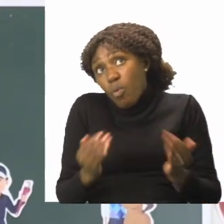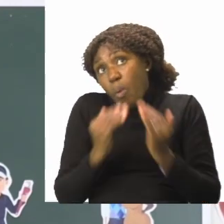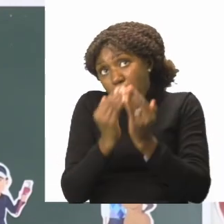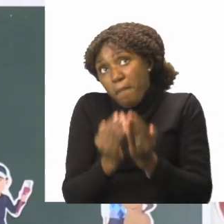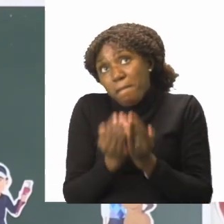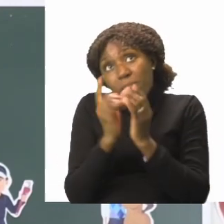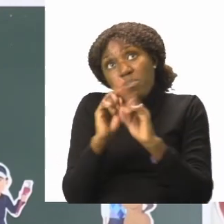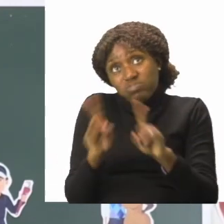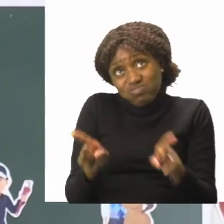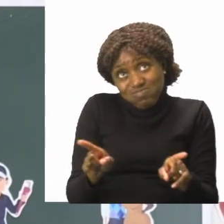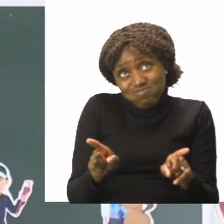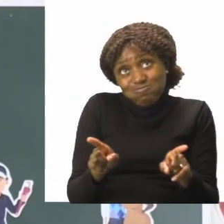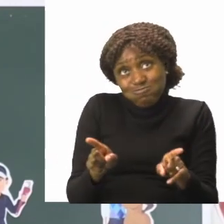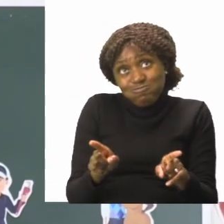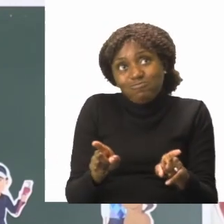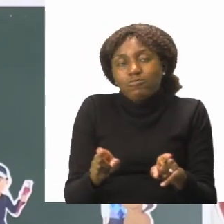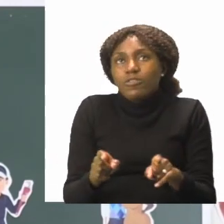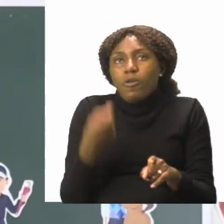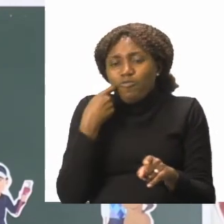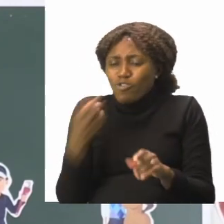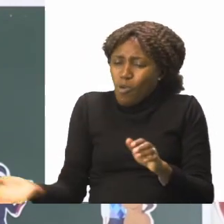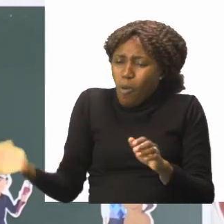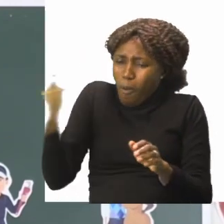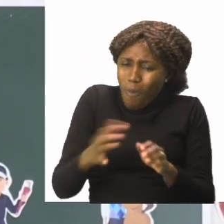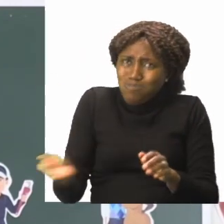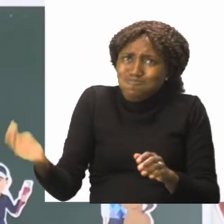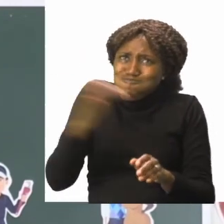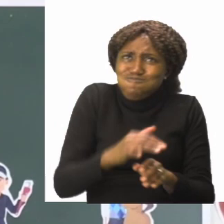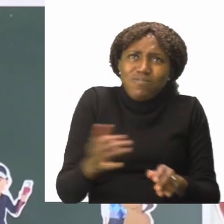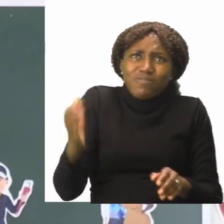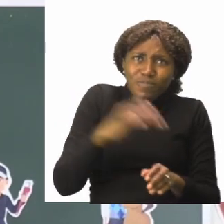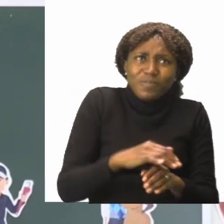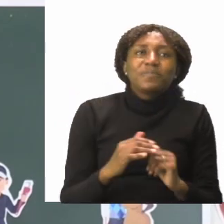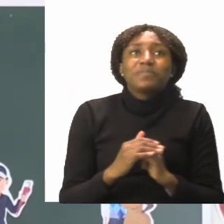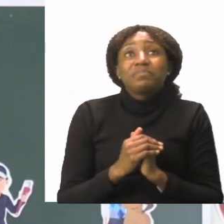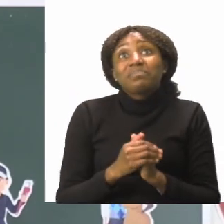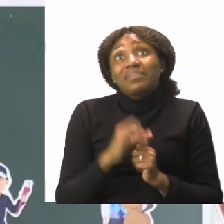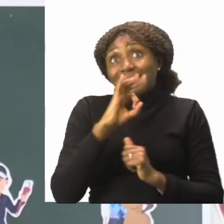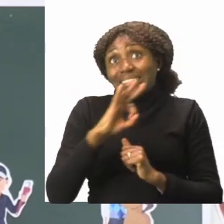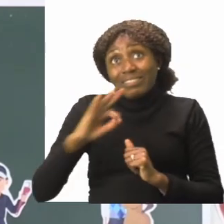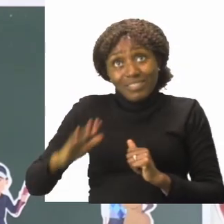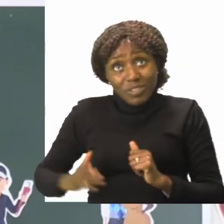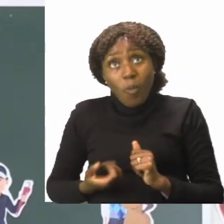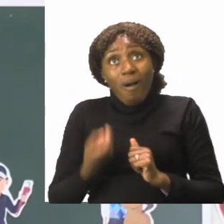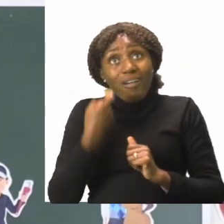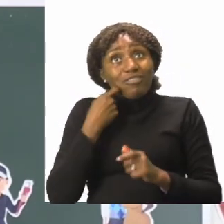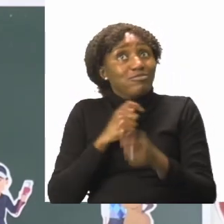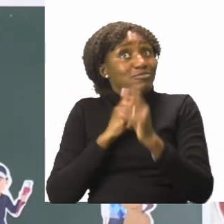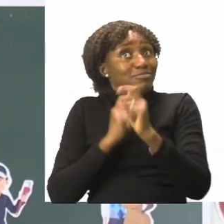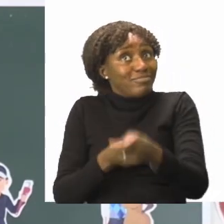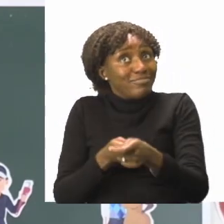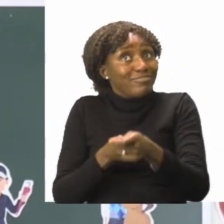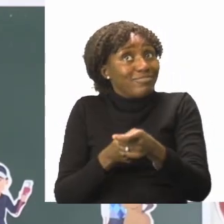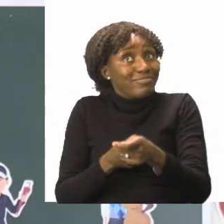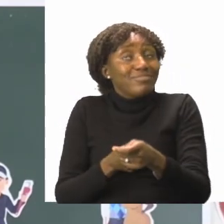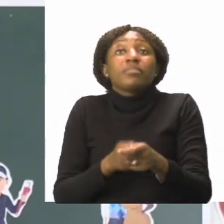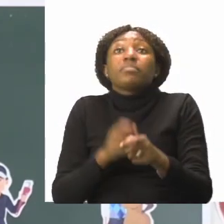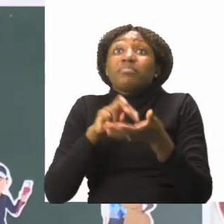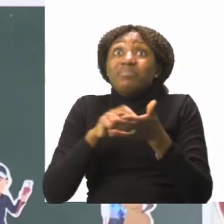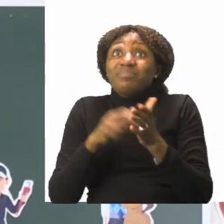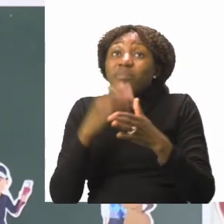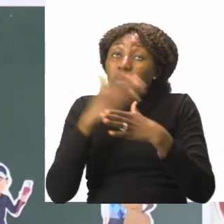as possible. So, if you want to be a fisherman when you grow up, that would be your